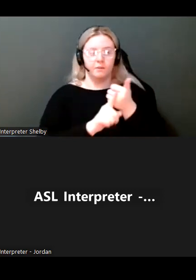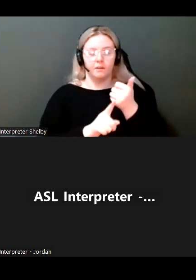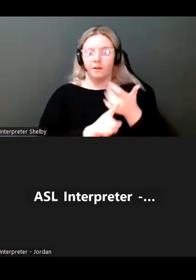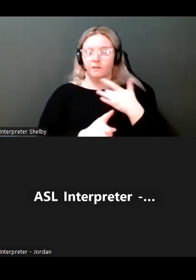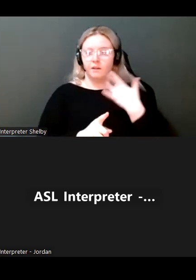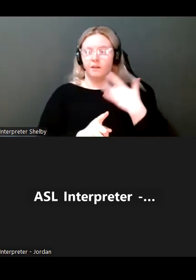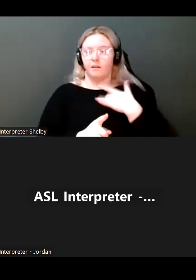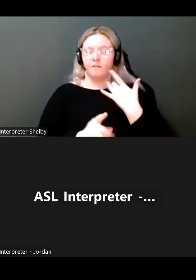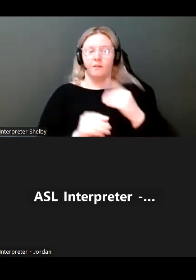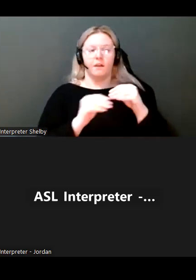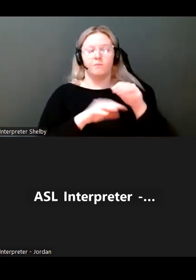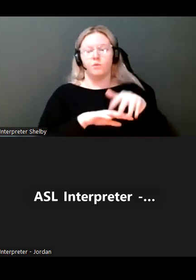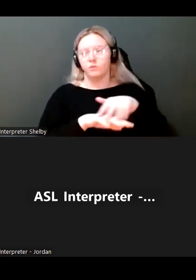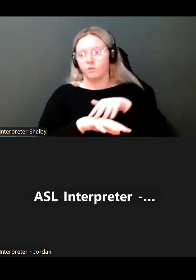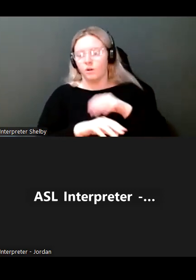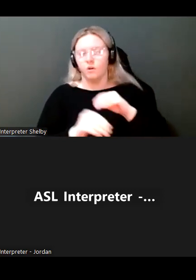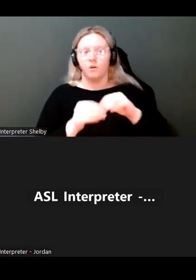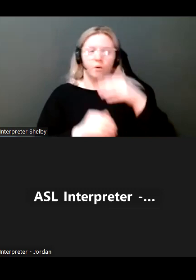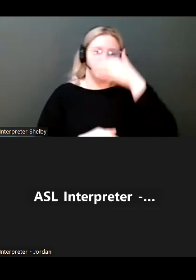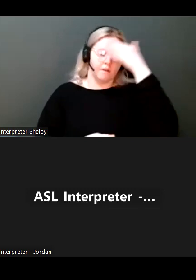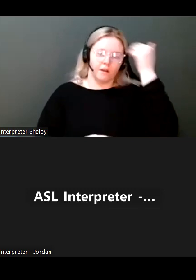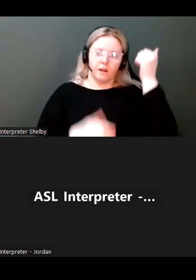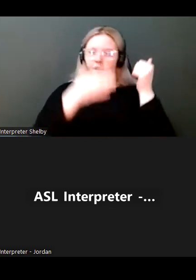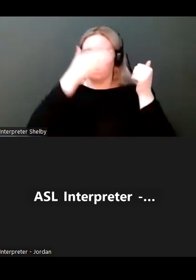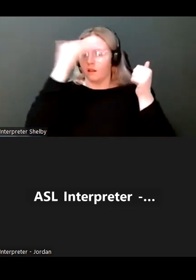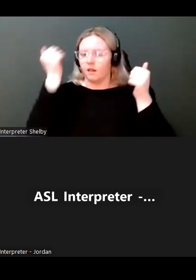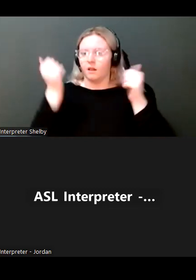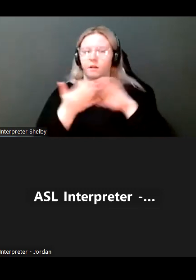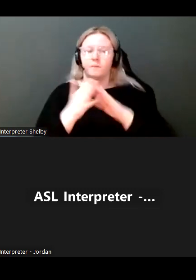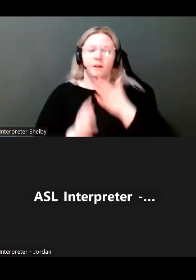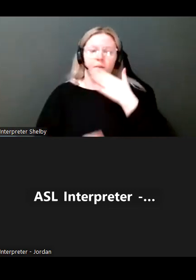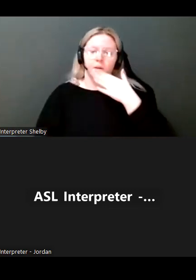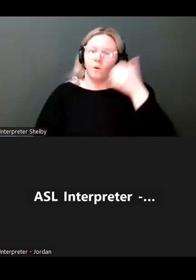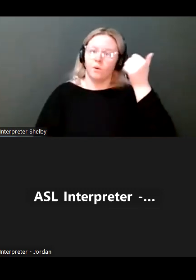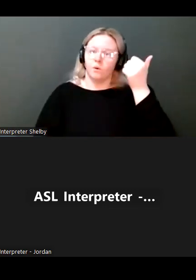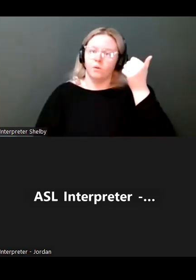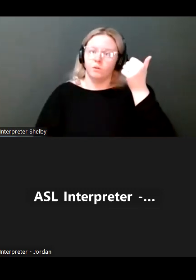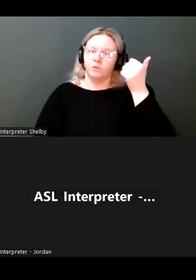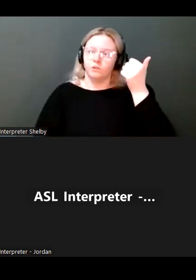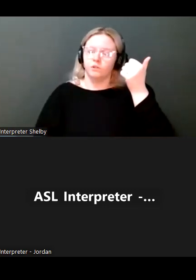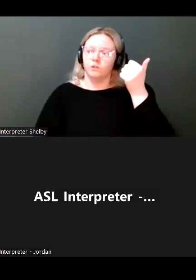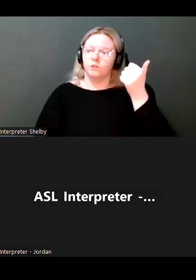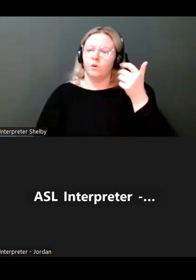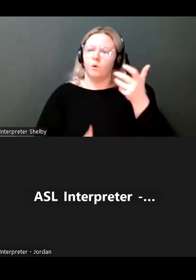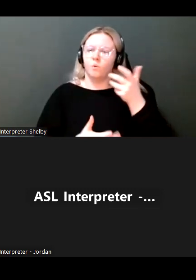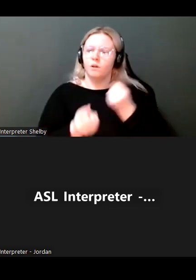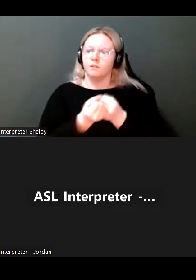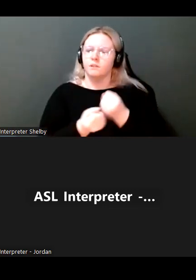more forgetful as they age, not see this as a weakness?